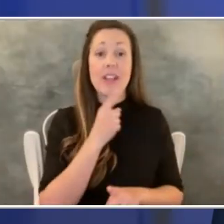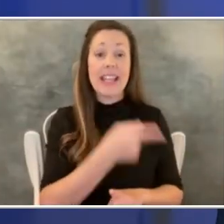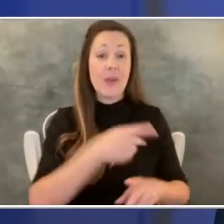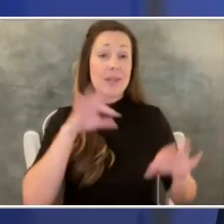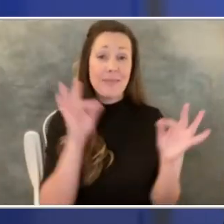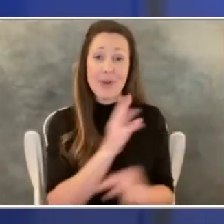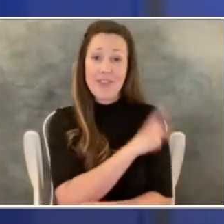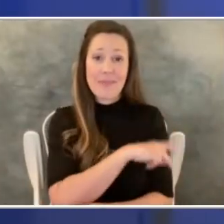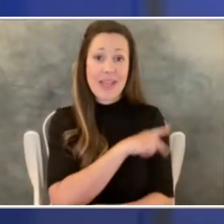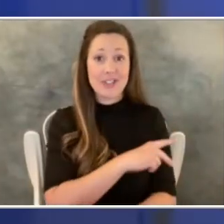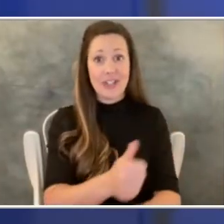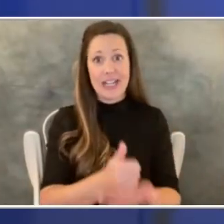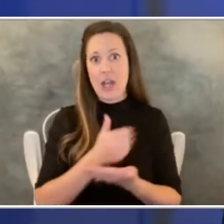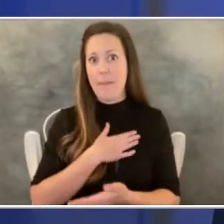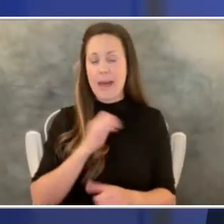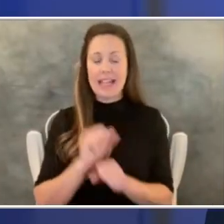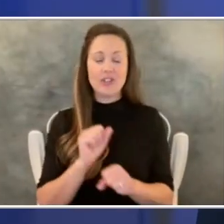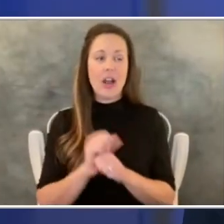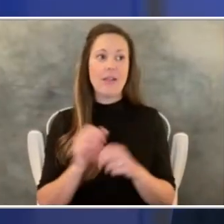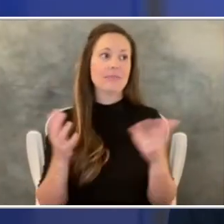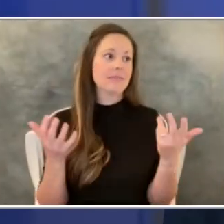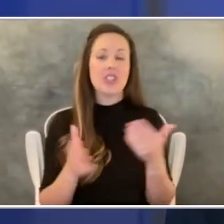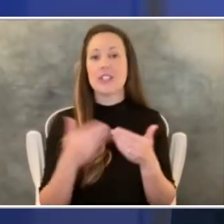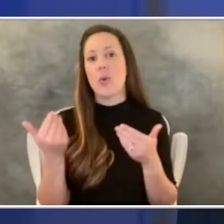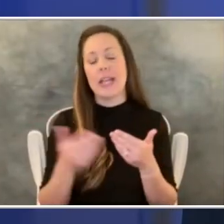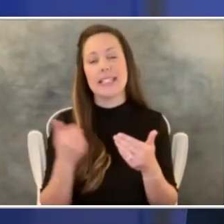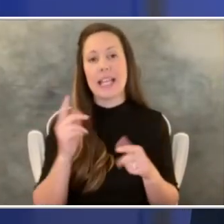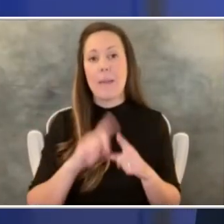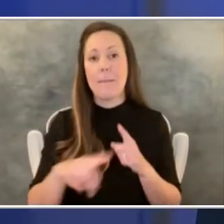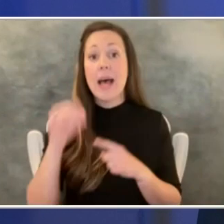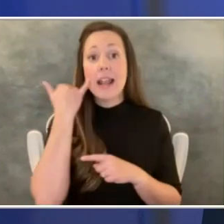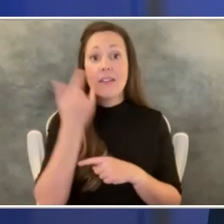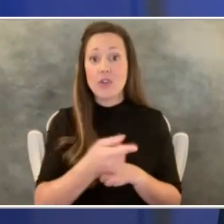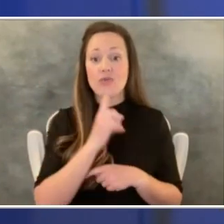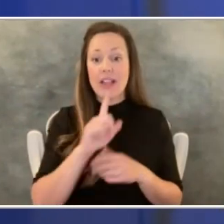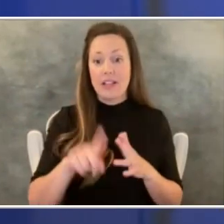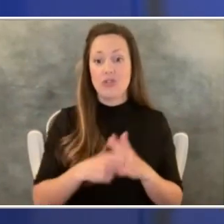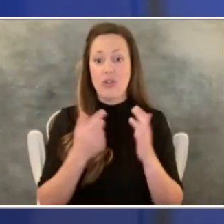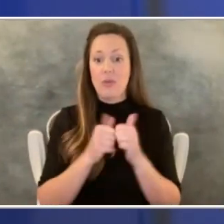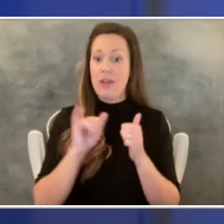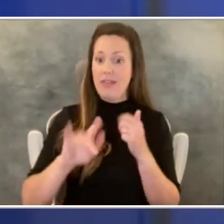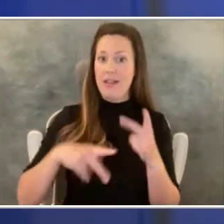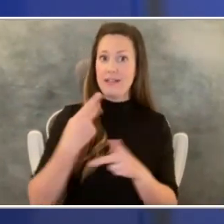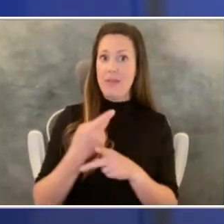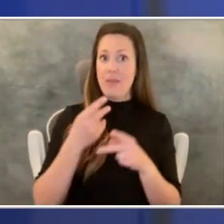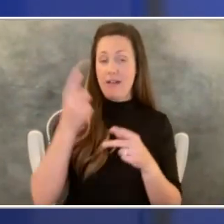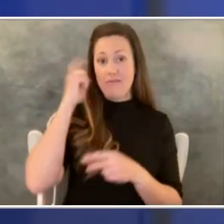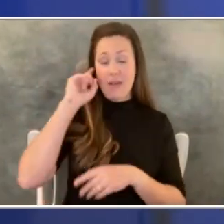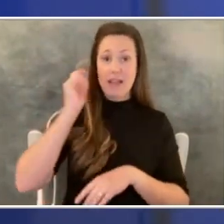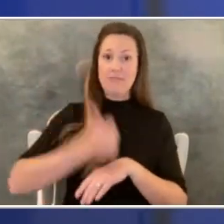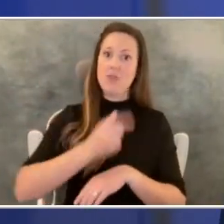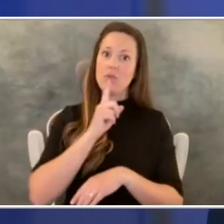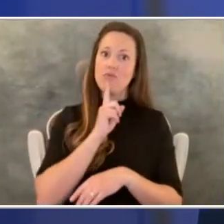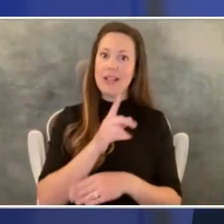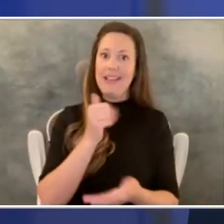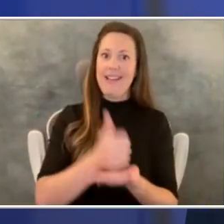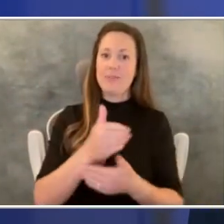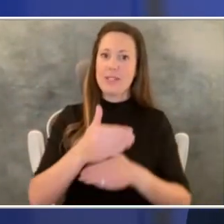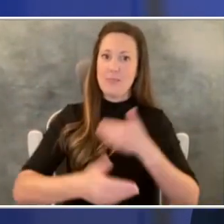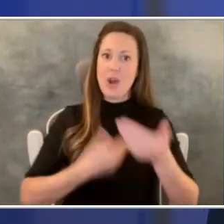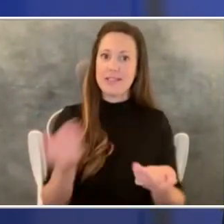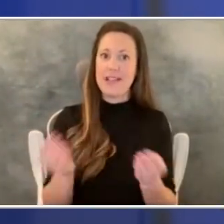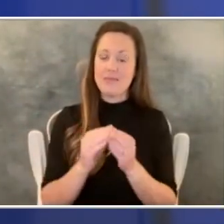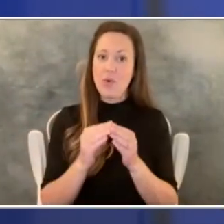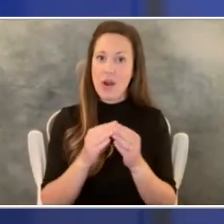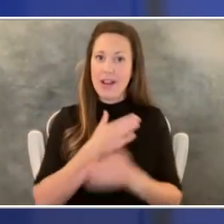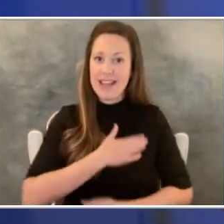job incredibly easy. But if you go into it with that kind of mind frame, I think that it makes the process a lot more enjoyable. You learn a lot. You come out